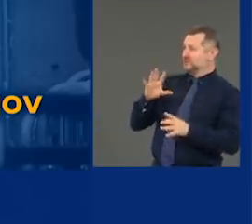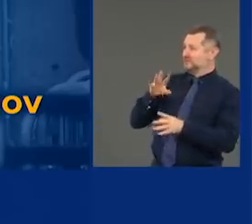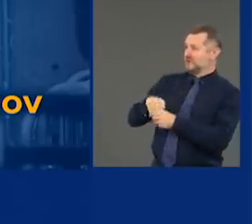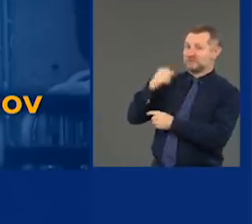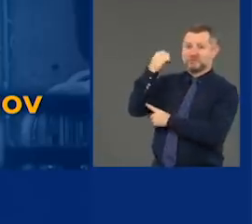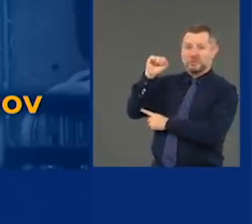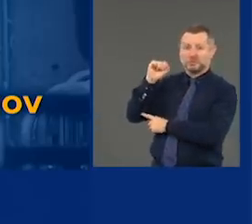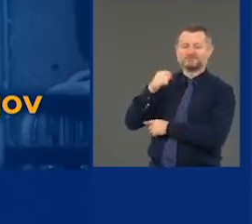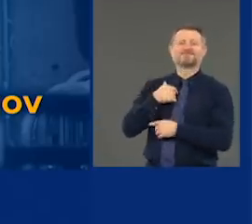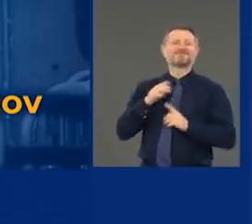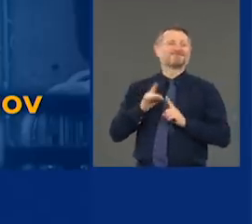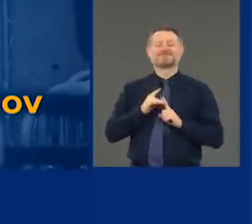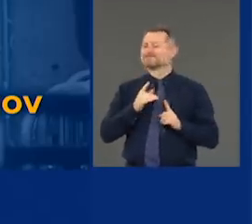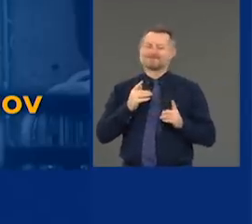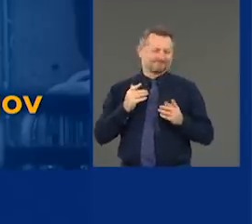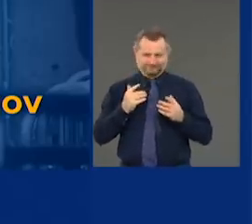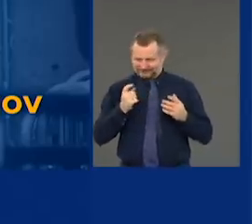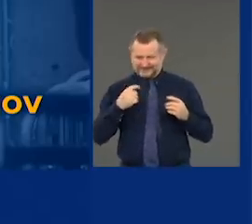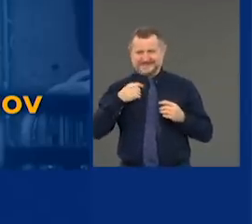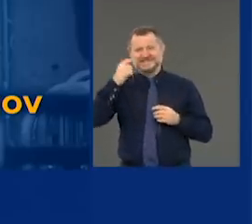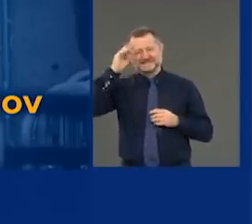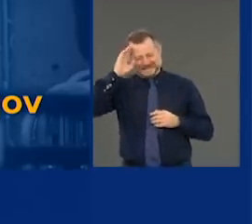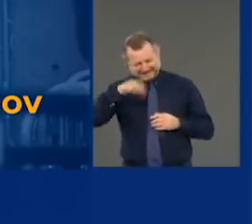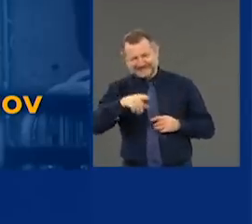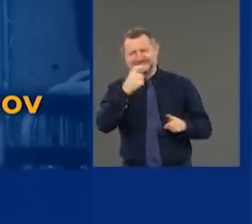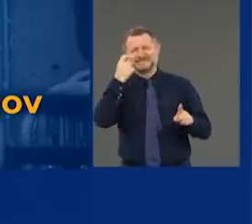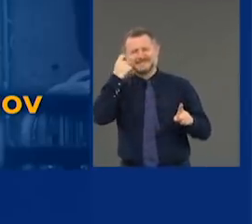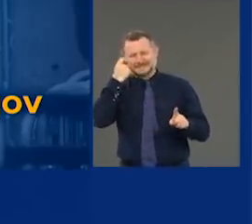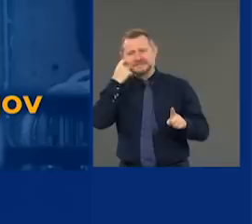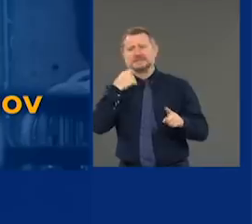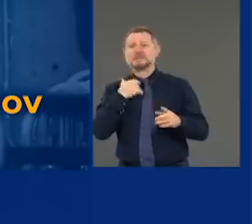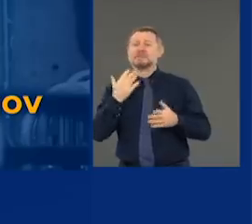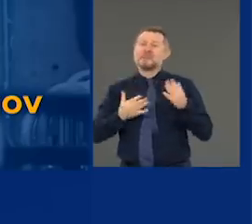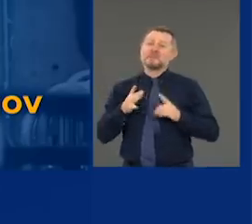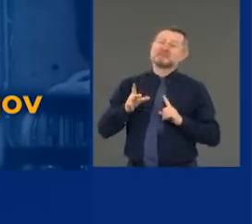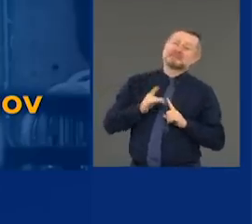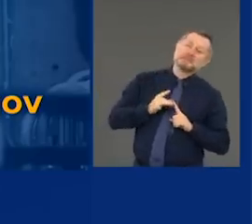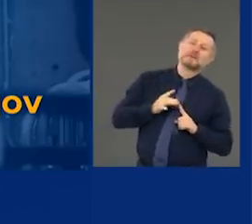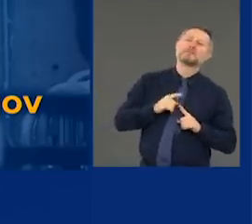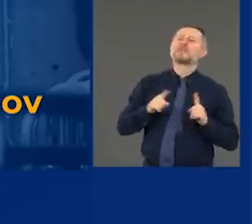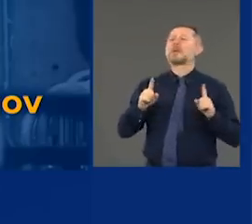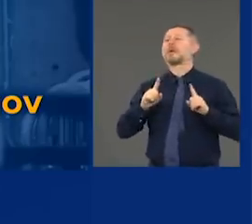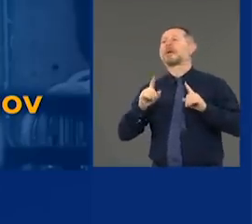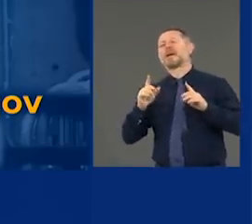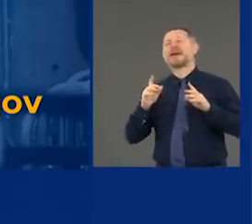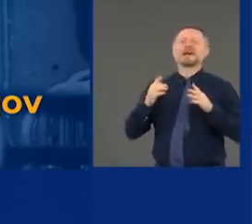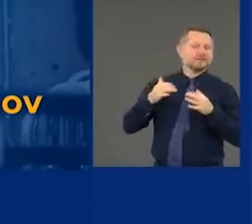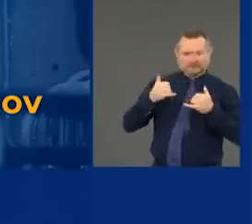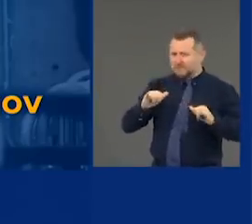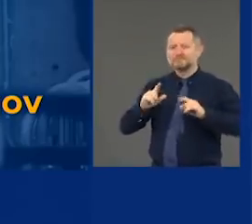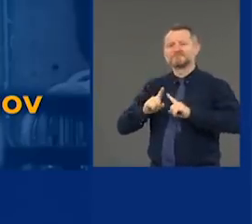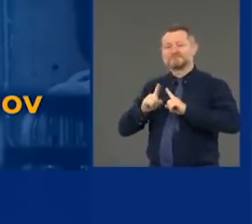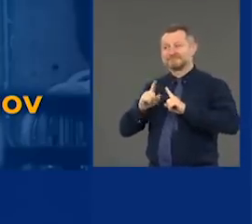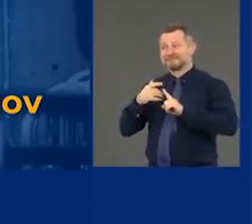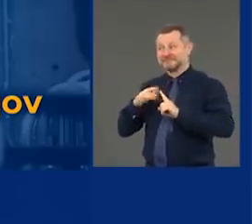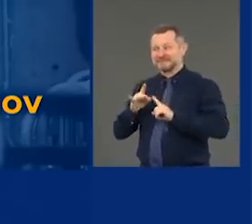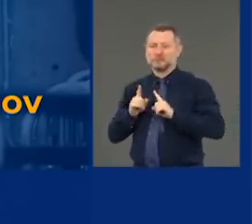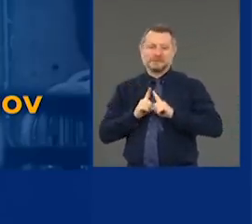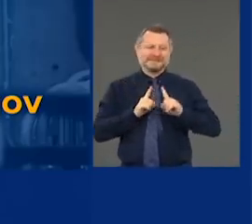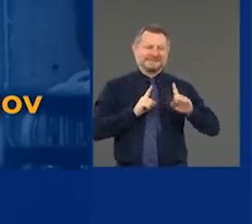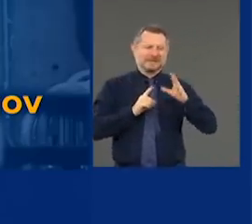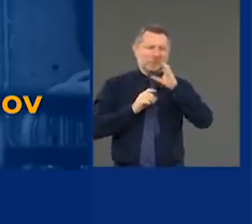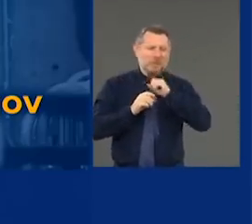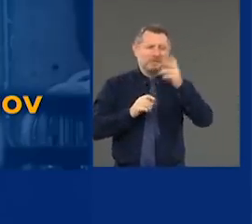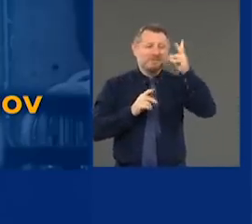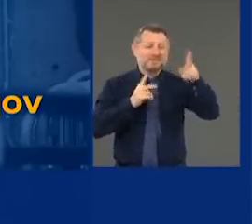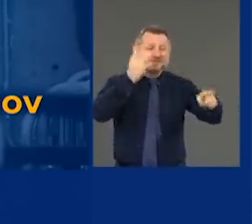tell people that who you're interacting with. Stay away from people who are in a vulnerable population until you take a test